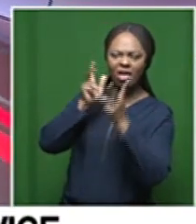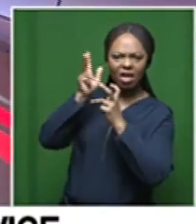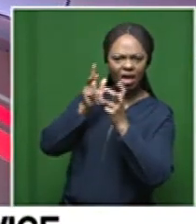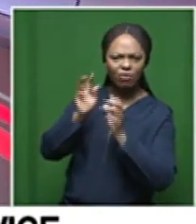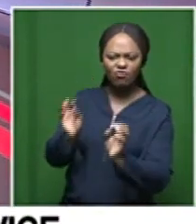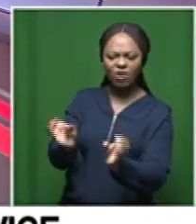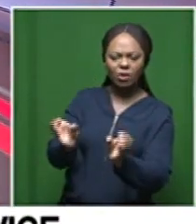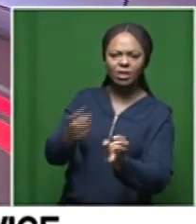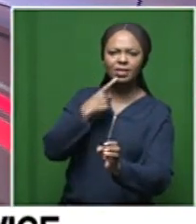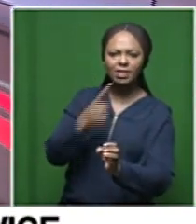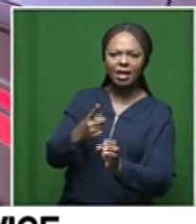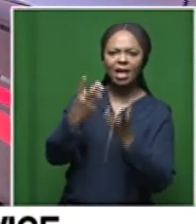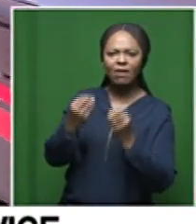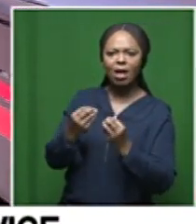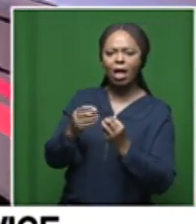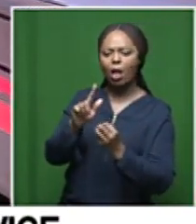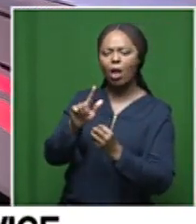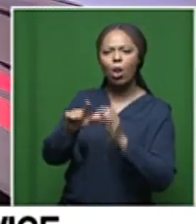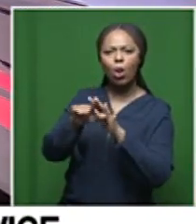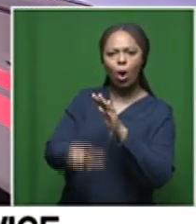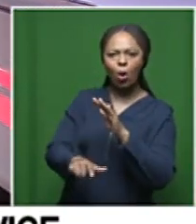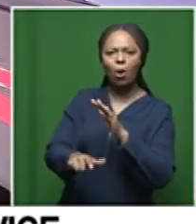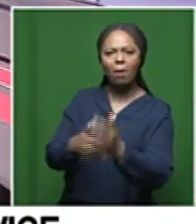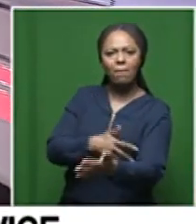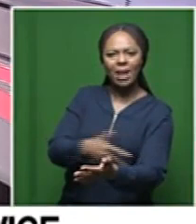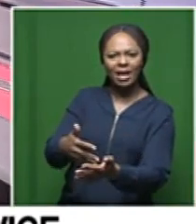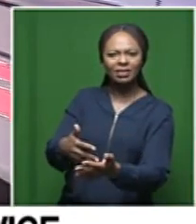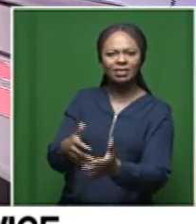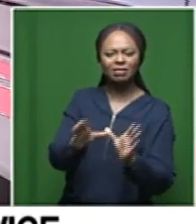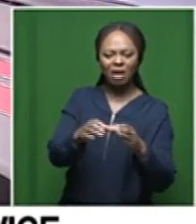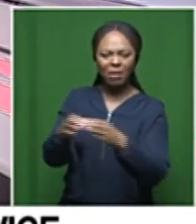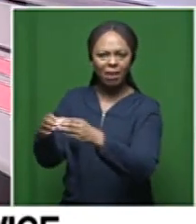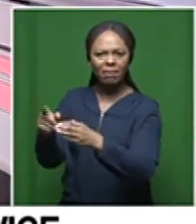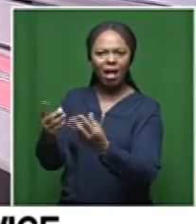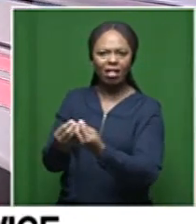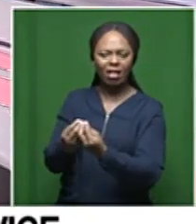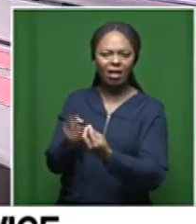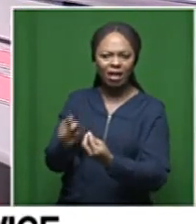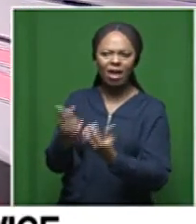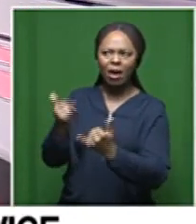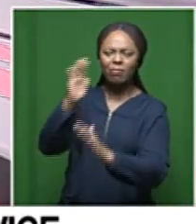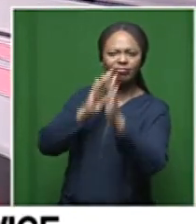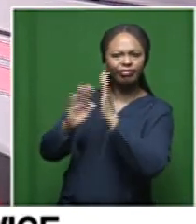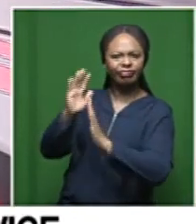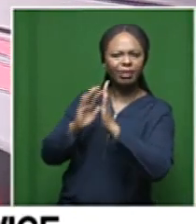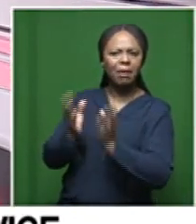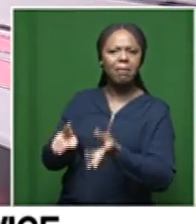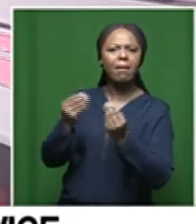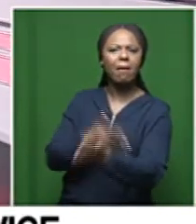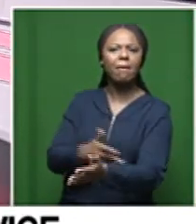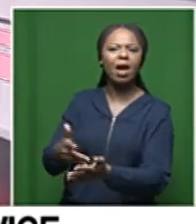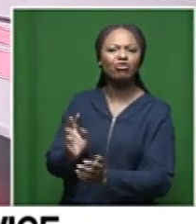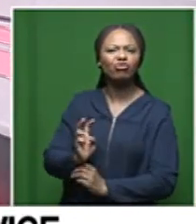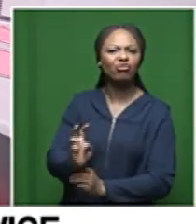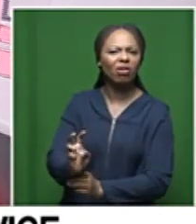we've got low blood stocks and that people need to go out and donate blood. Can you explain the process of how you get blood to the point of